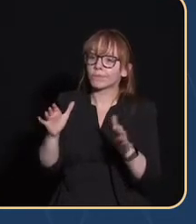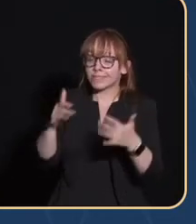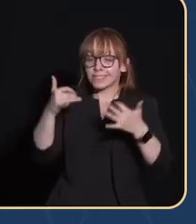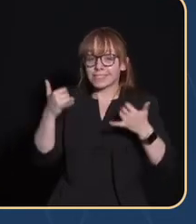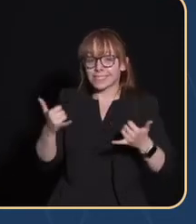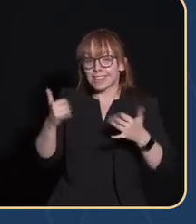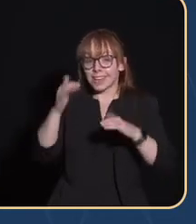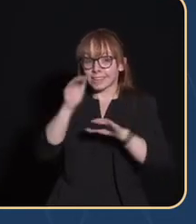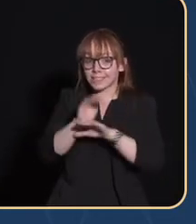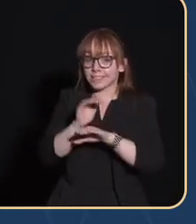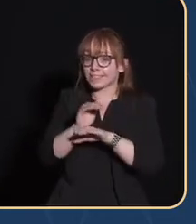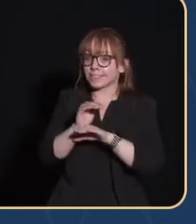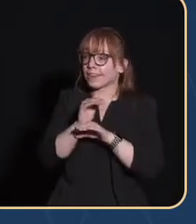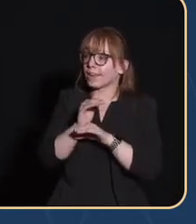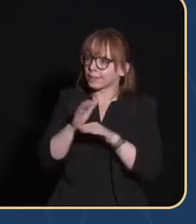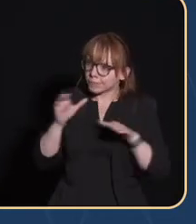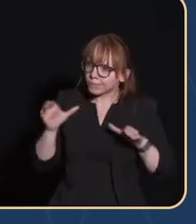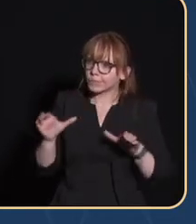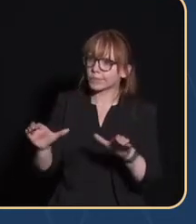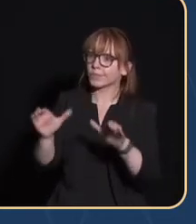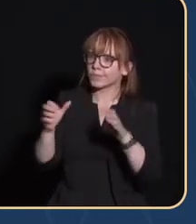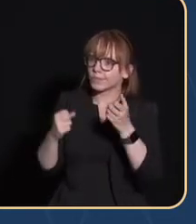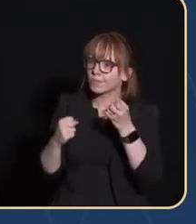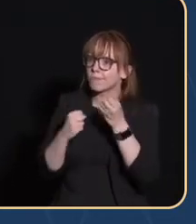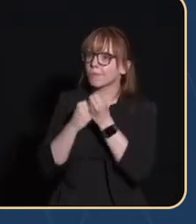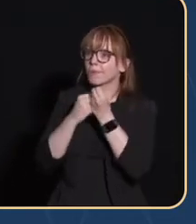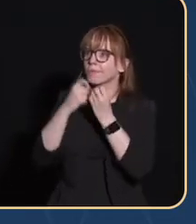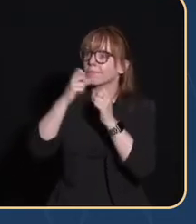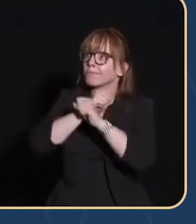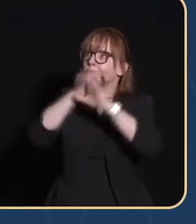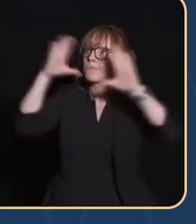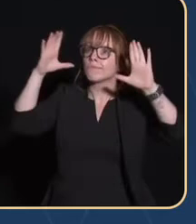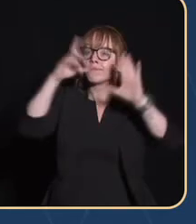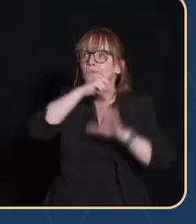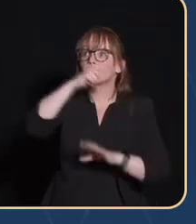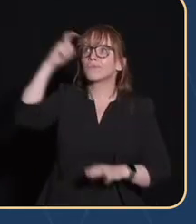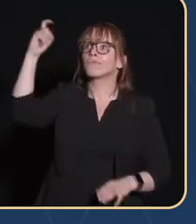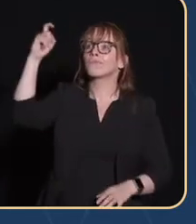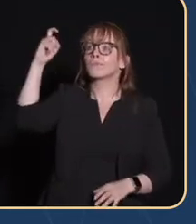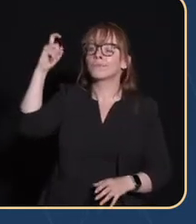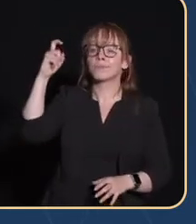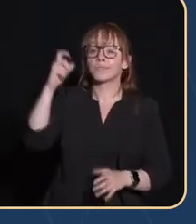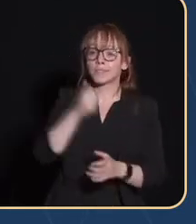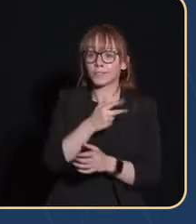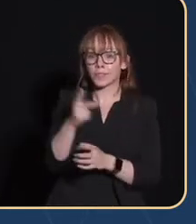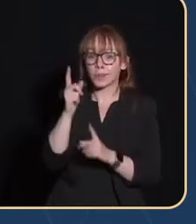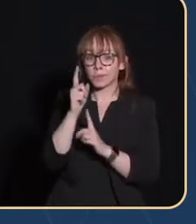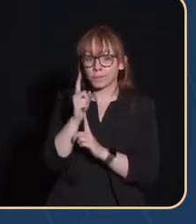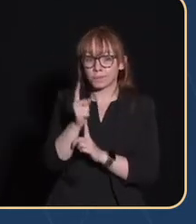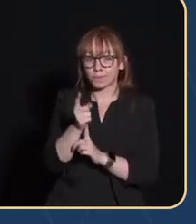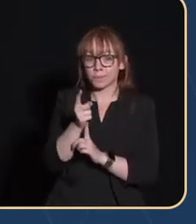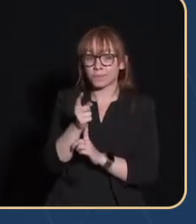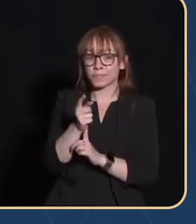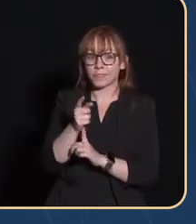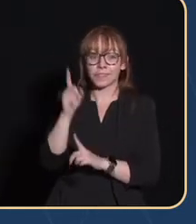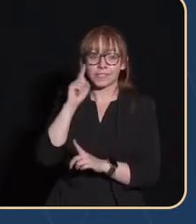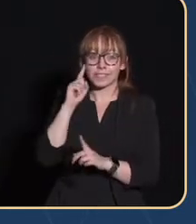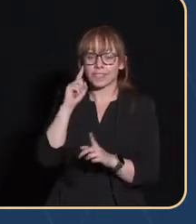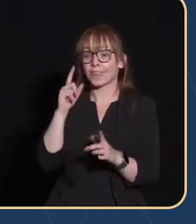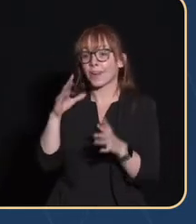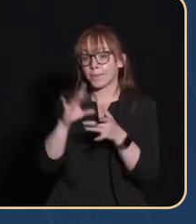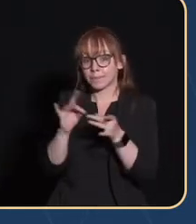them and to support their dreams. In a few minutes, we'll hear a message from newly named president of St. Paul